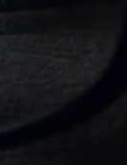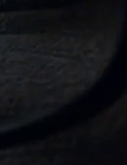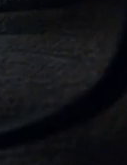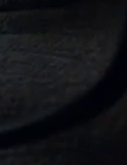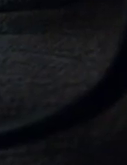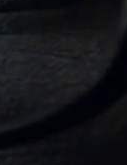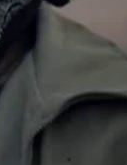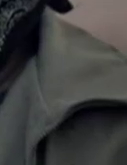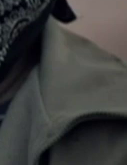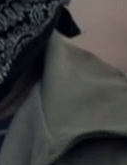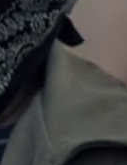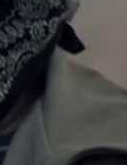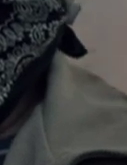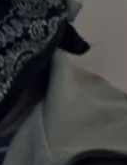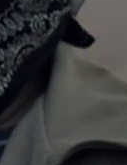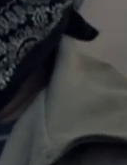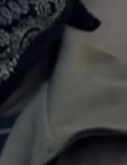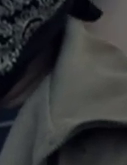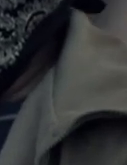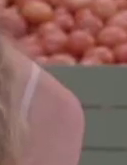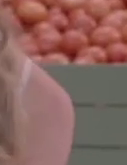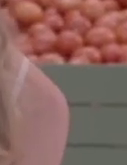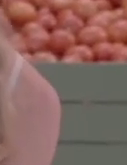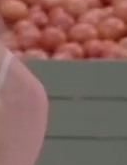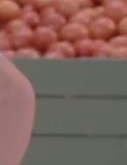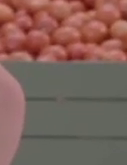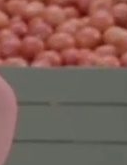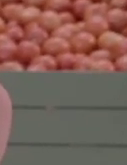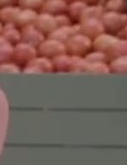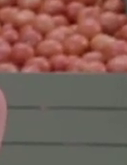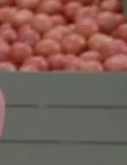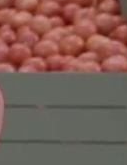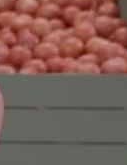for answers, for new frontiers, for new stories.